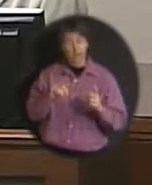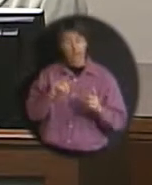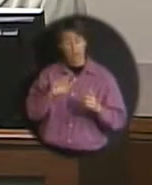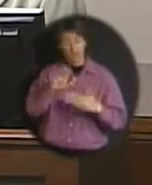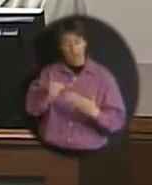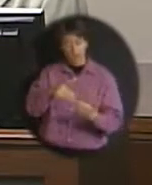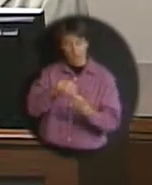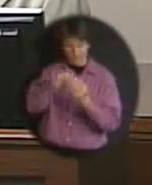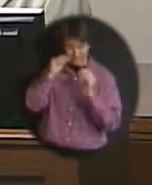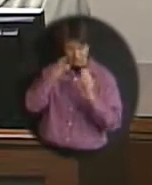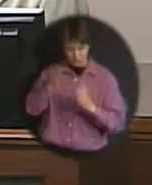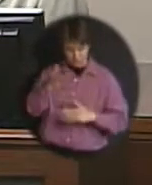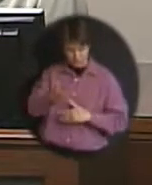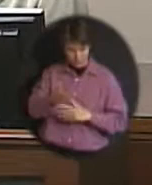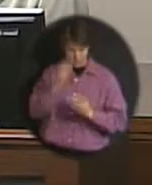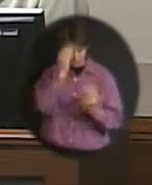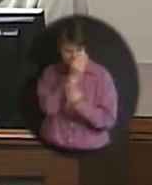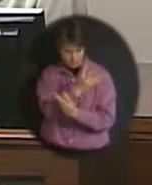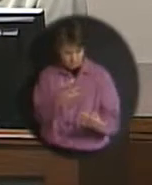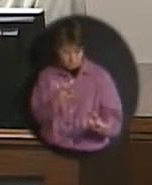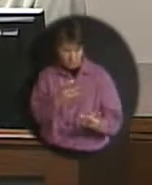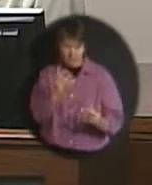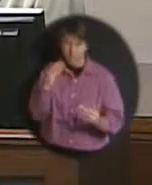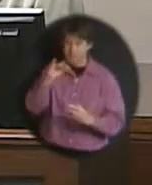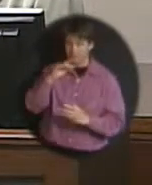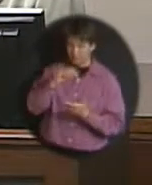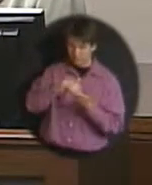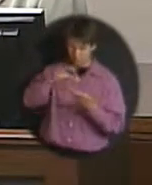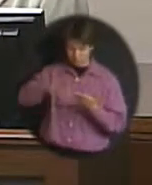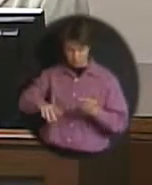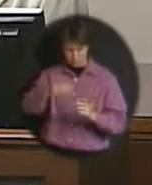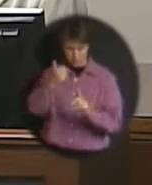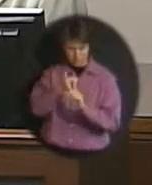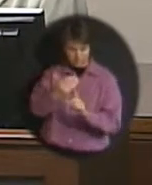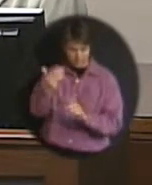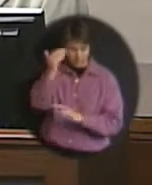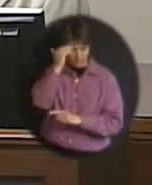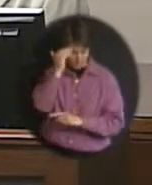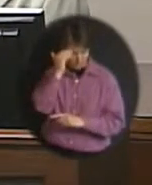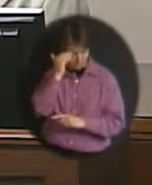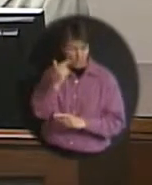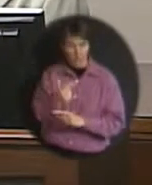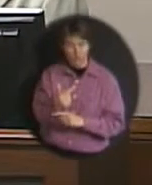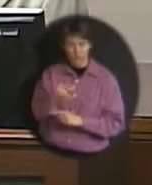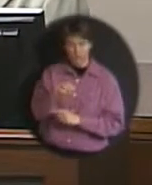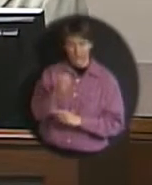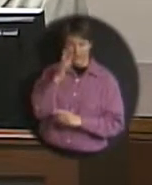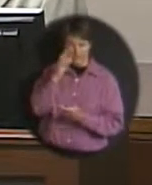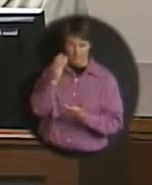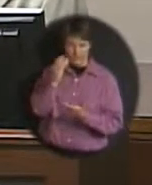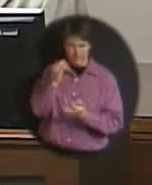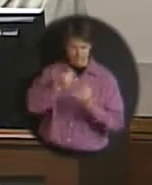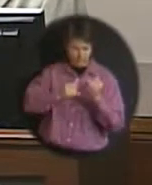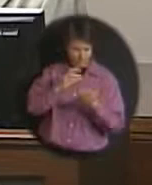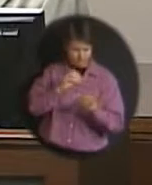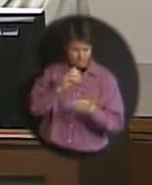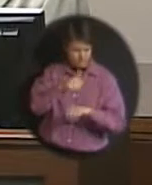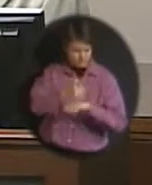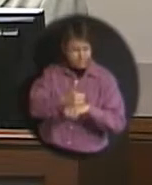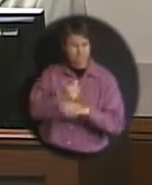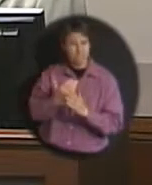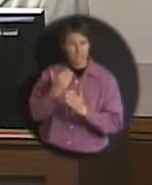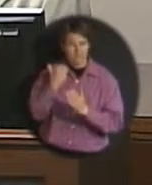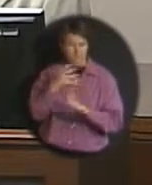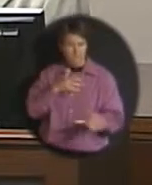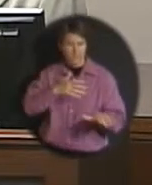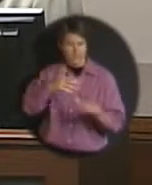the teachers at this point have been notified. The kids are aware. Grades will be finalized prior to their even departing for the competition. So it will